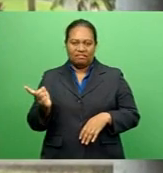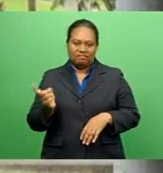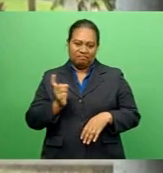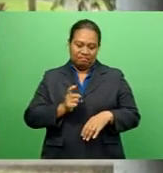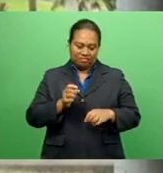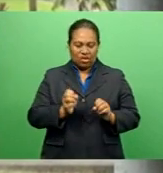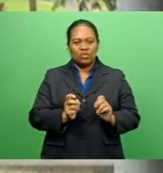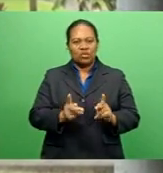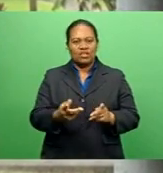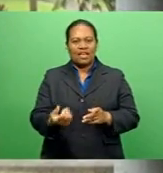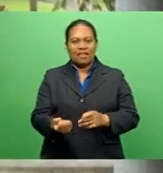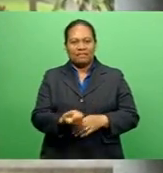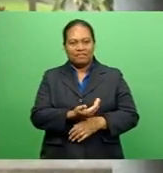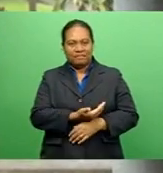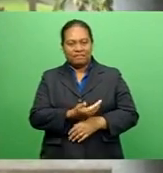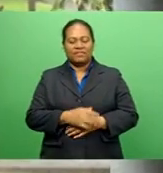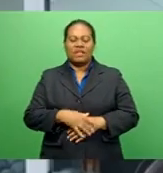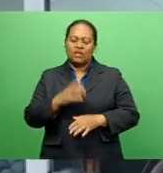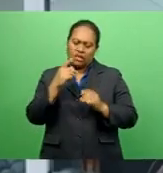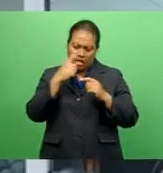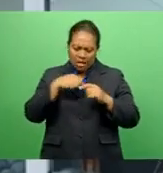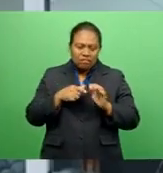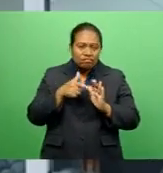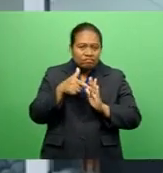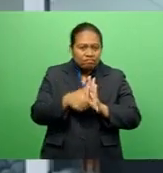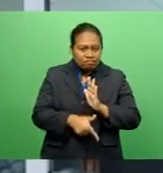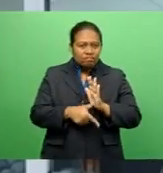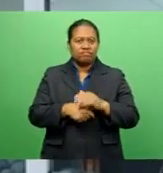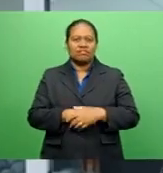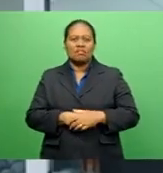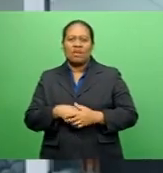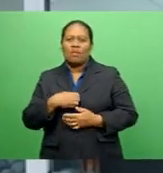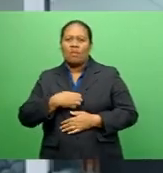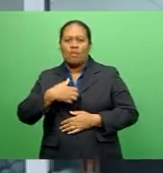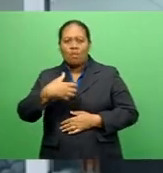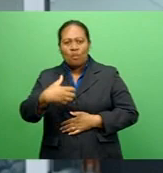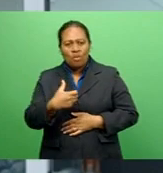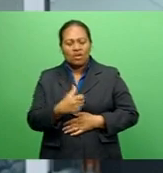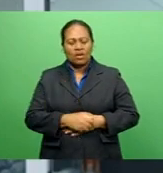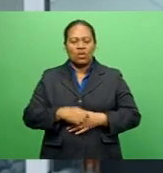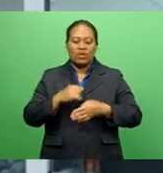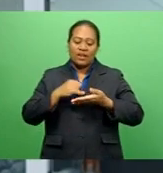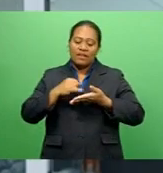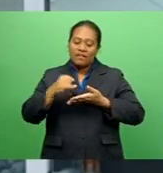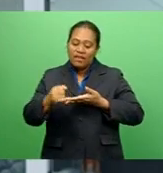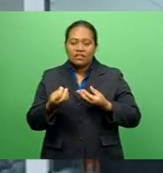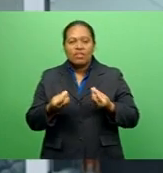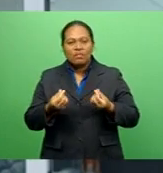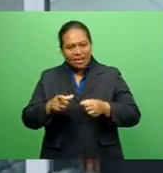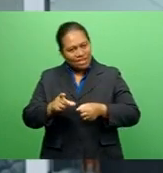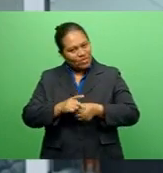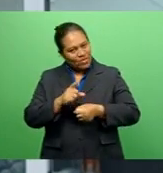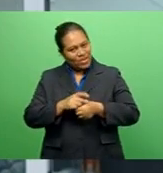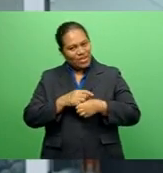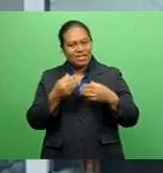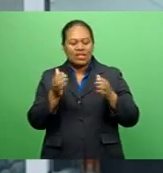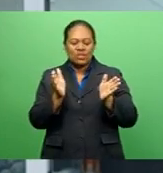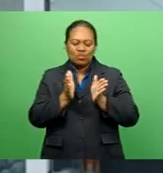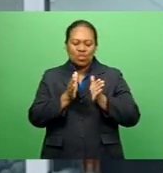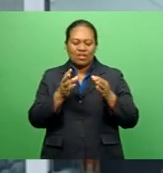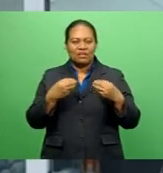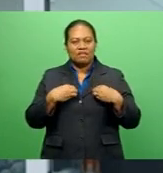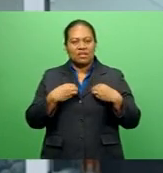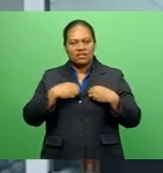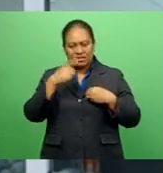okay? Here you will go deeper into that aspect, right? Where you will invest your money and create a small business that you